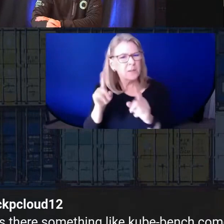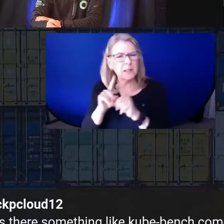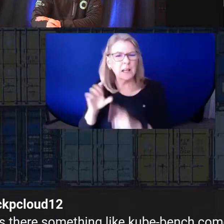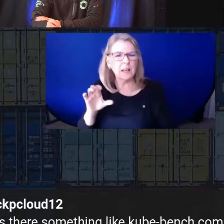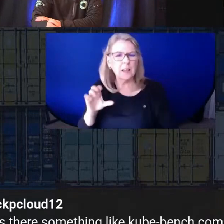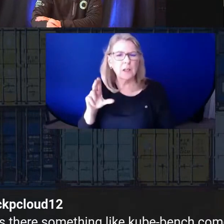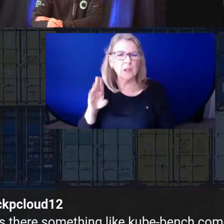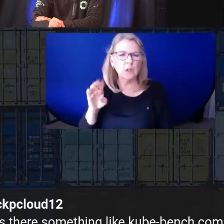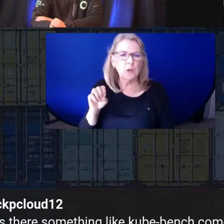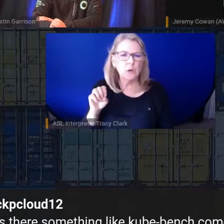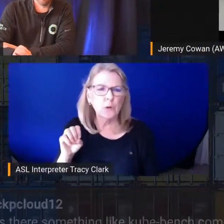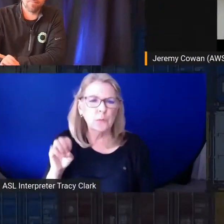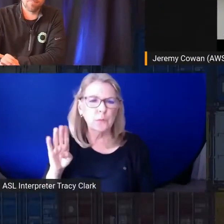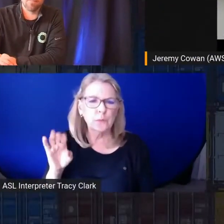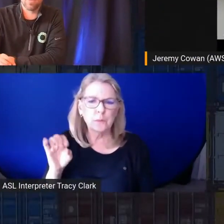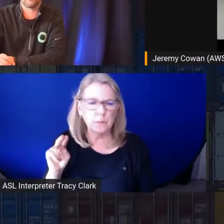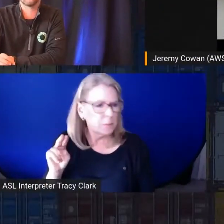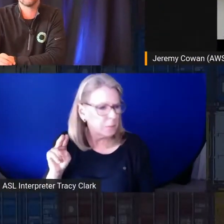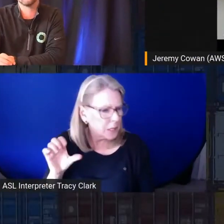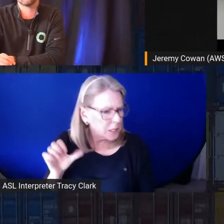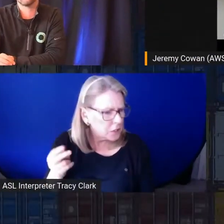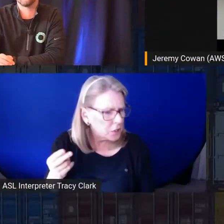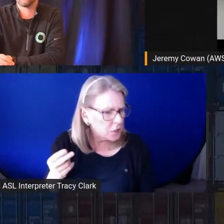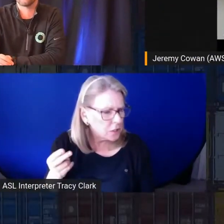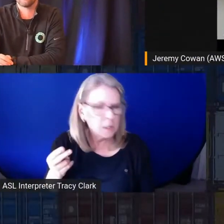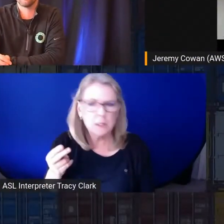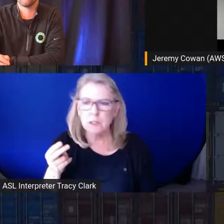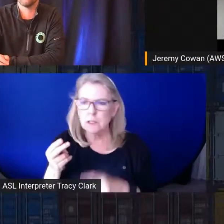specific about Cubebench that we have integrated,